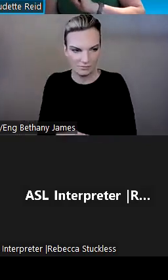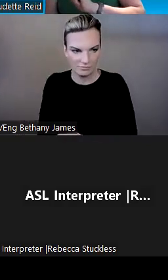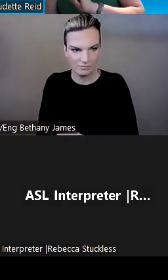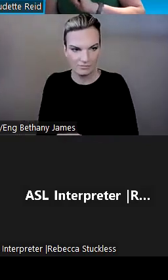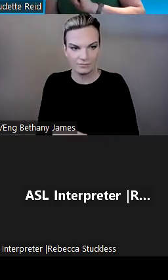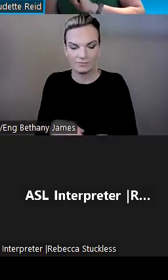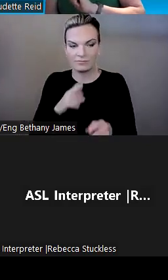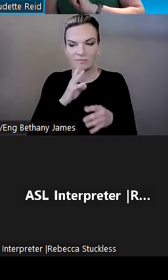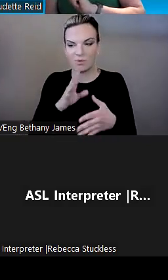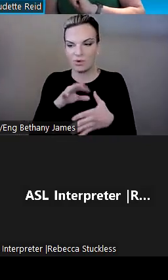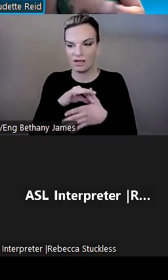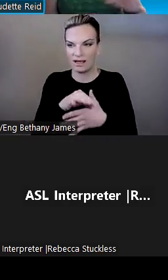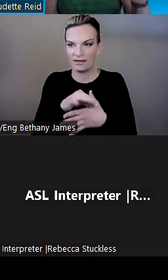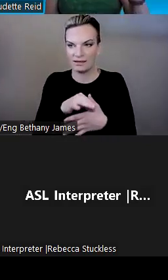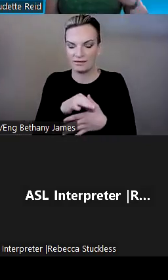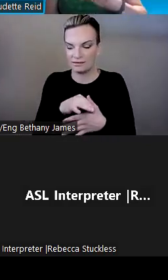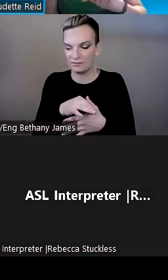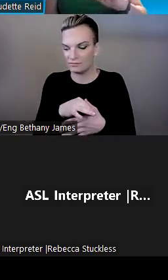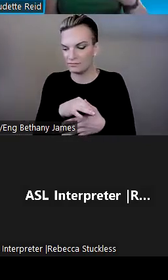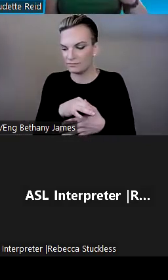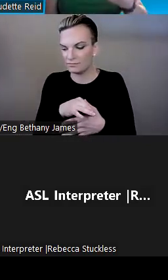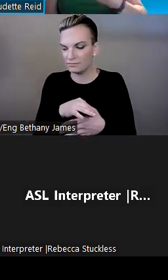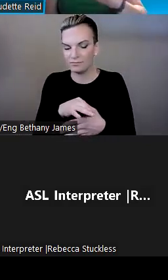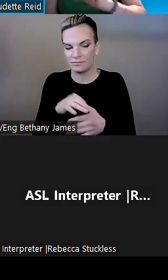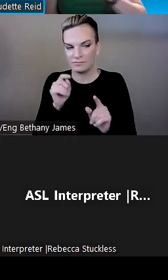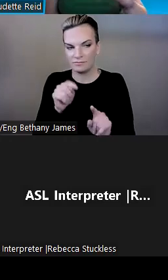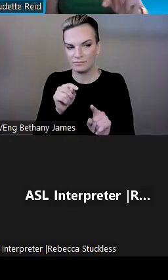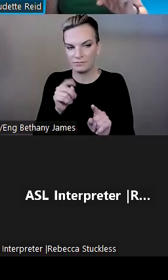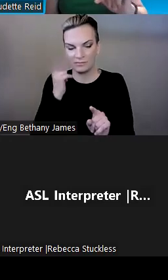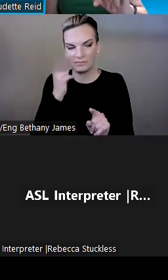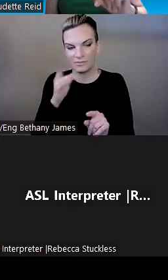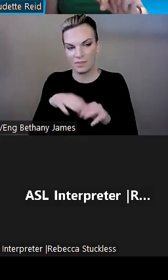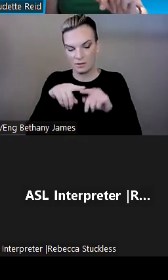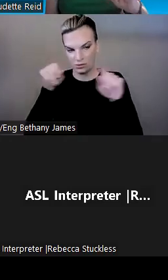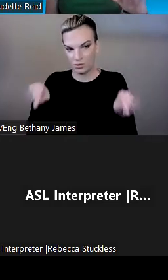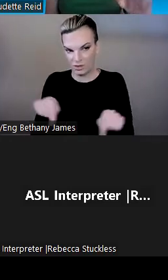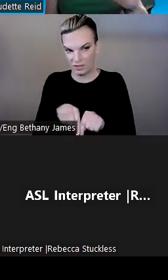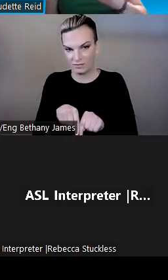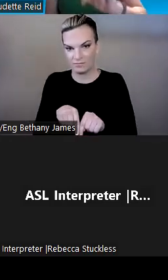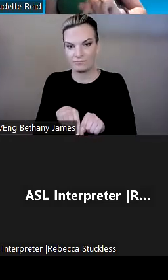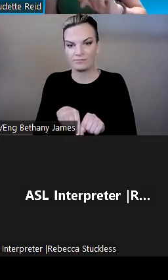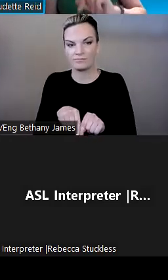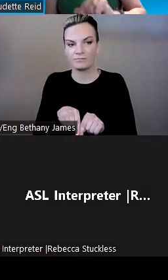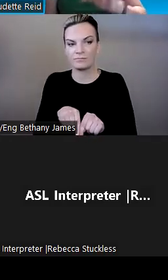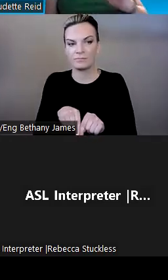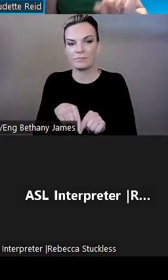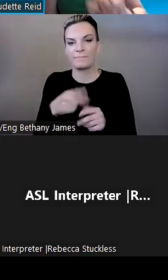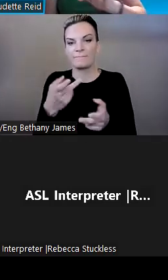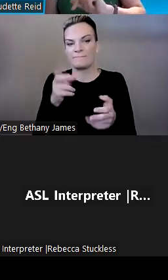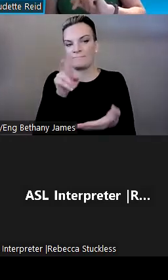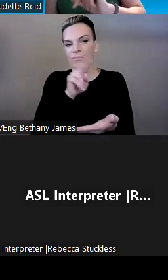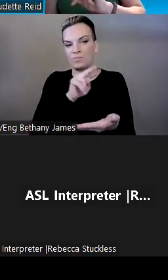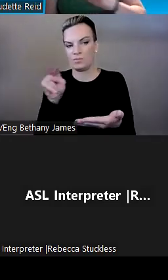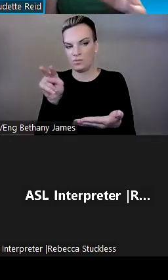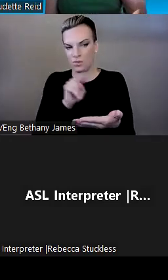content is where you identify on the screen what it is that you want to have the screen read. It's a screen